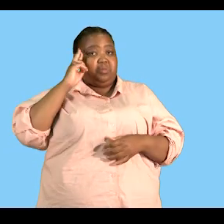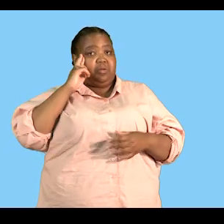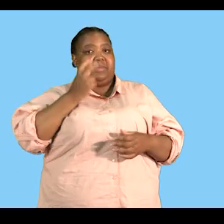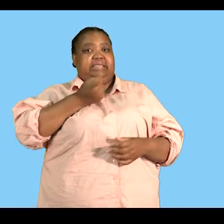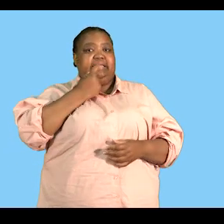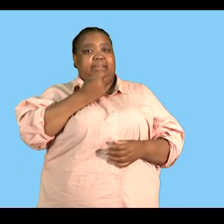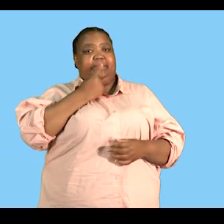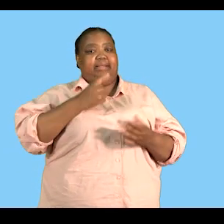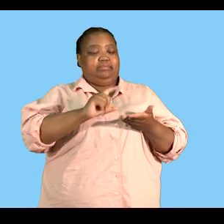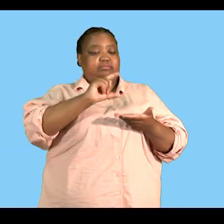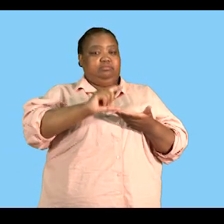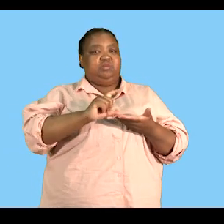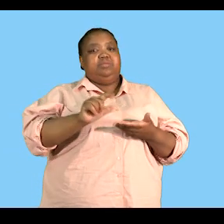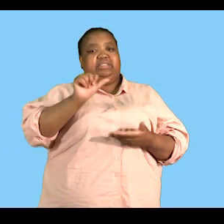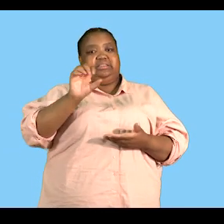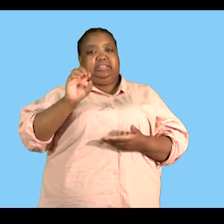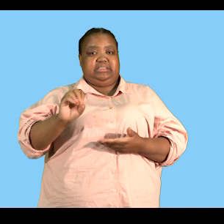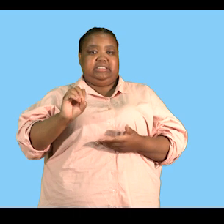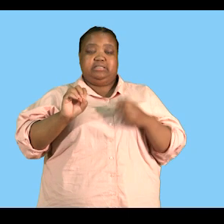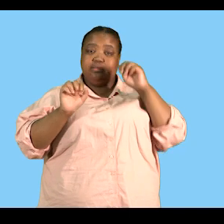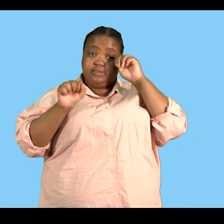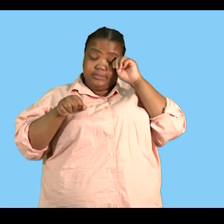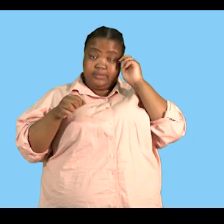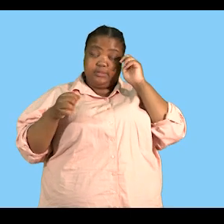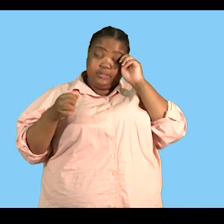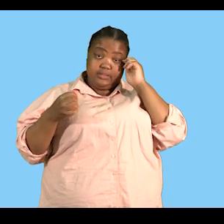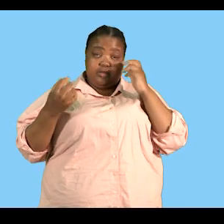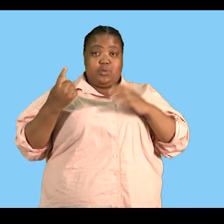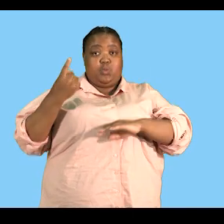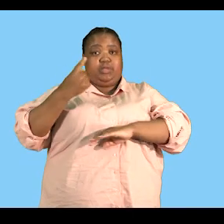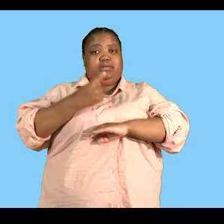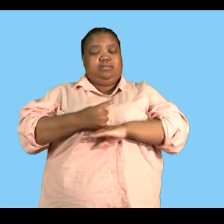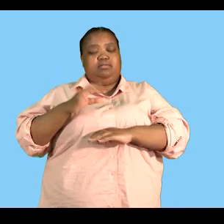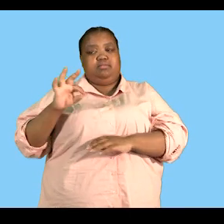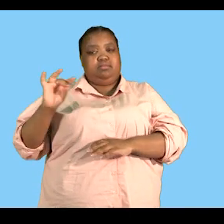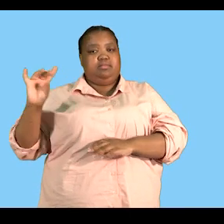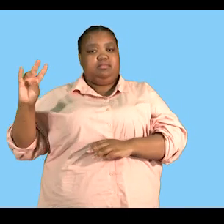tablets per bottle, and we're taking 2 tablets a